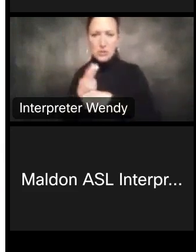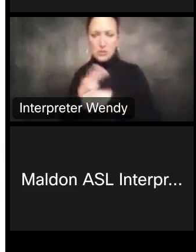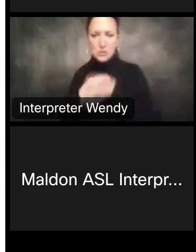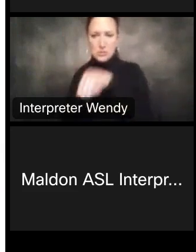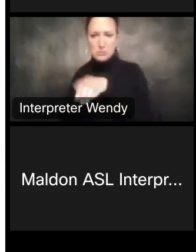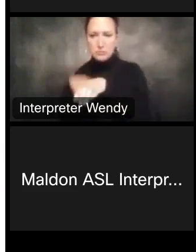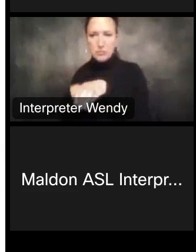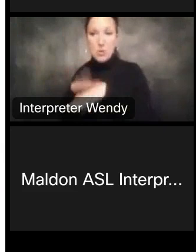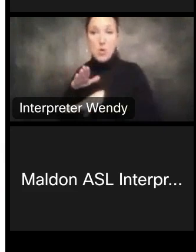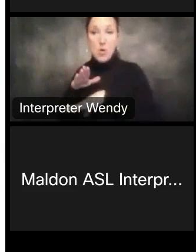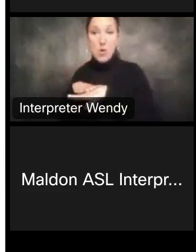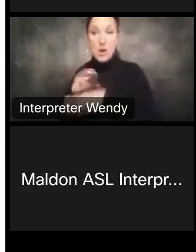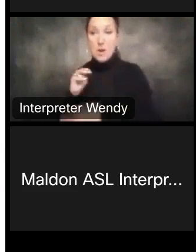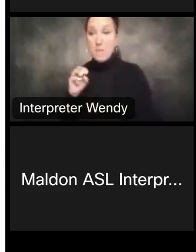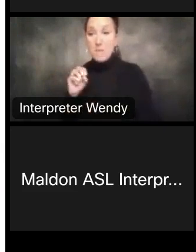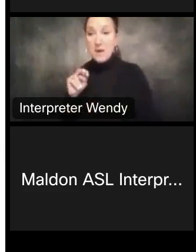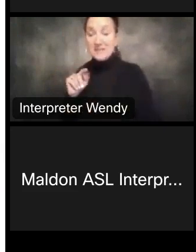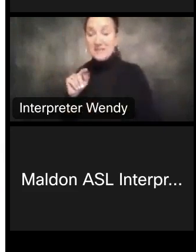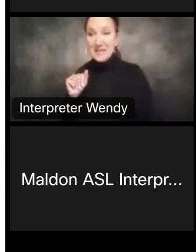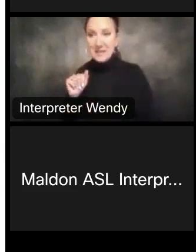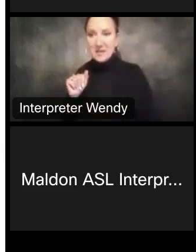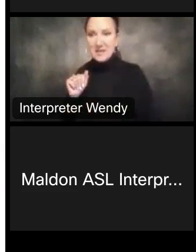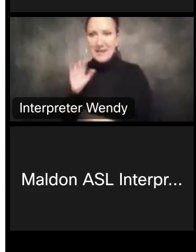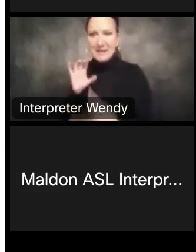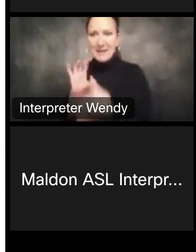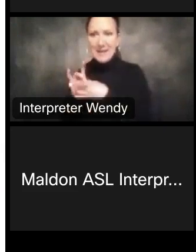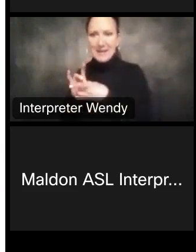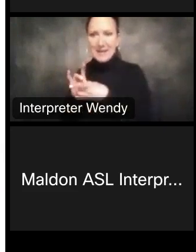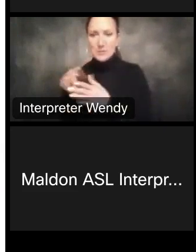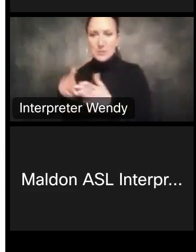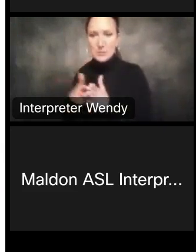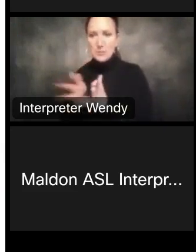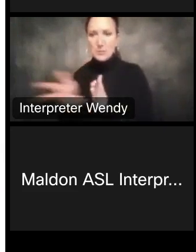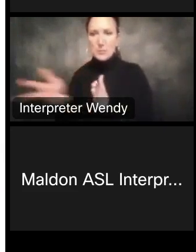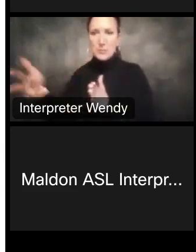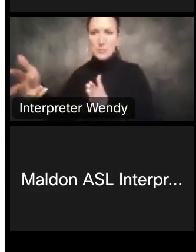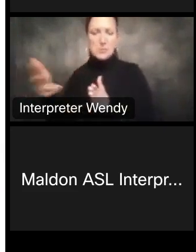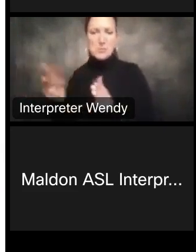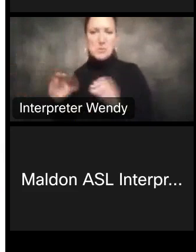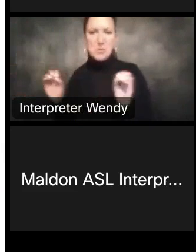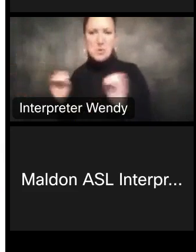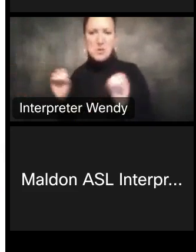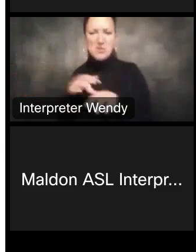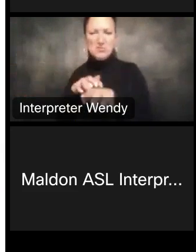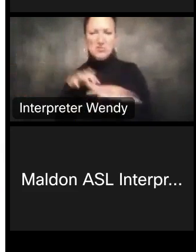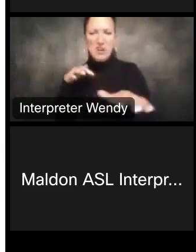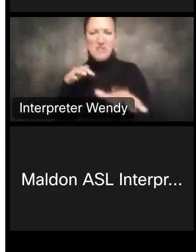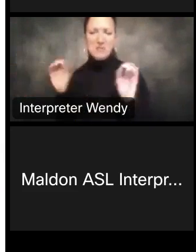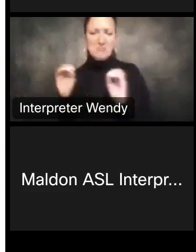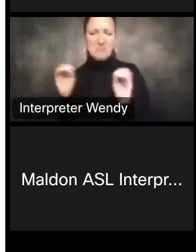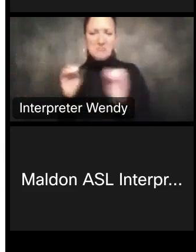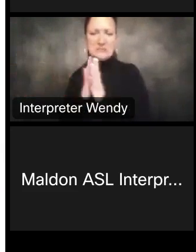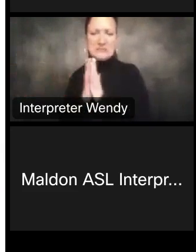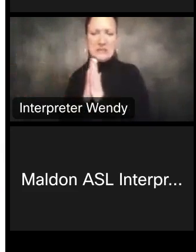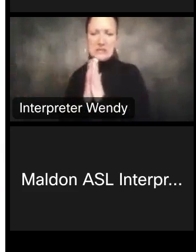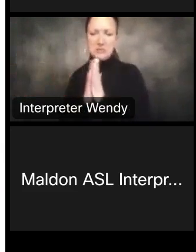along Montana Avenue, connecting to the neighborhood there, which are fairly low stress streets. And so it would be an on-street